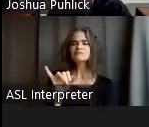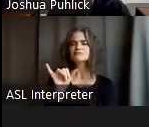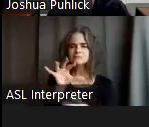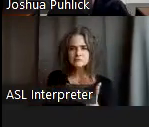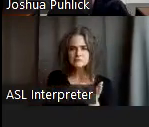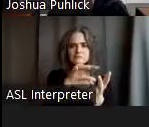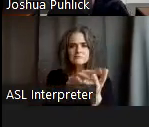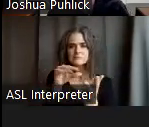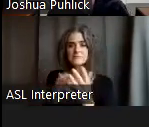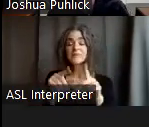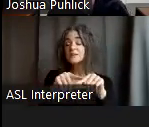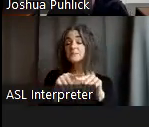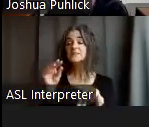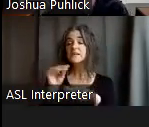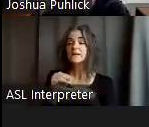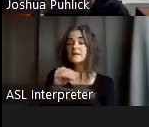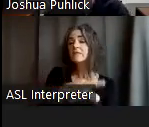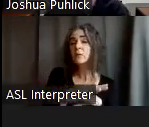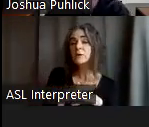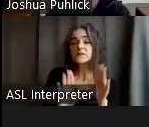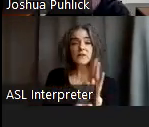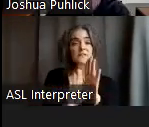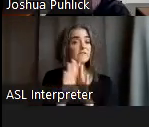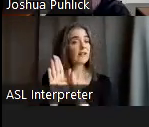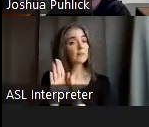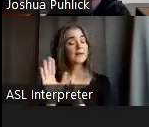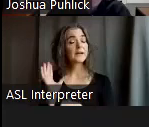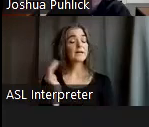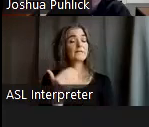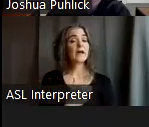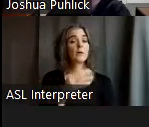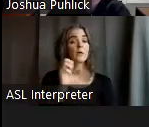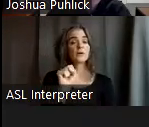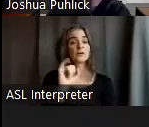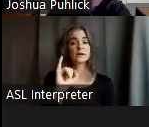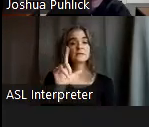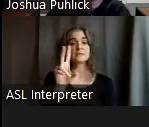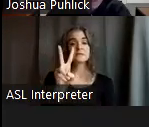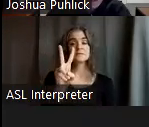influences the development of our silvicultural prescriptions.